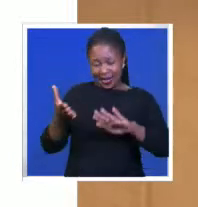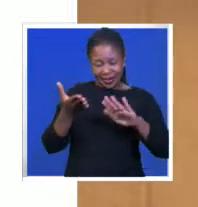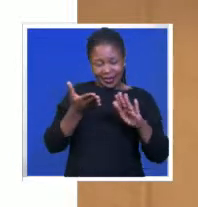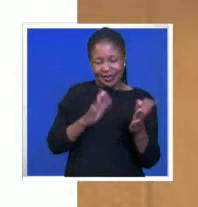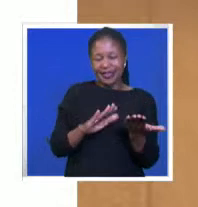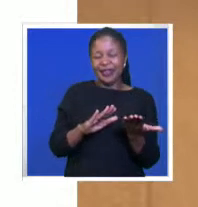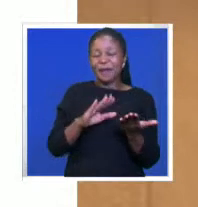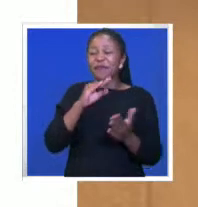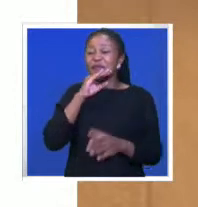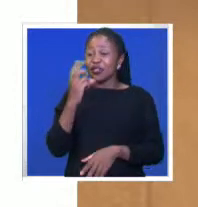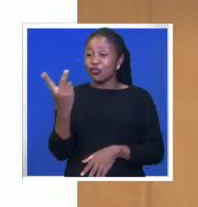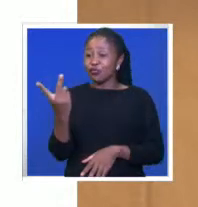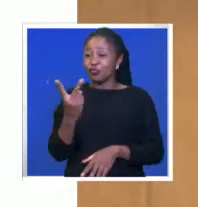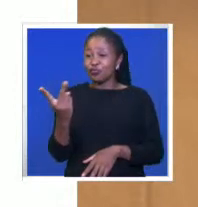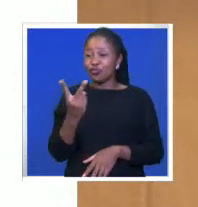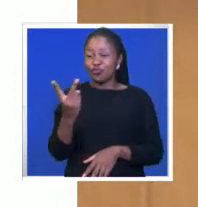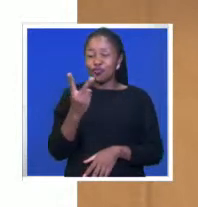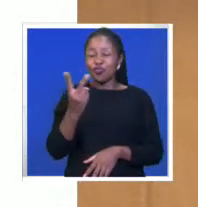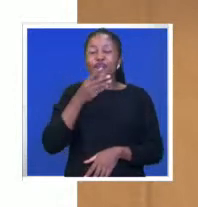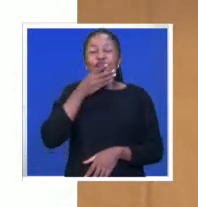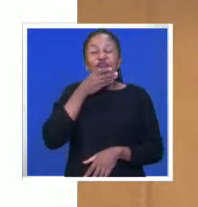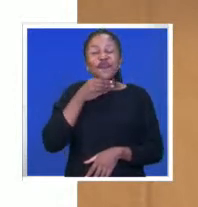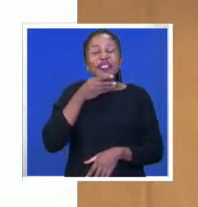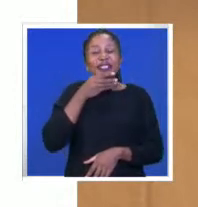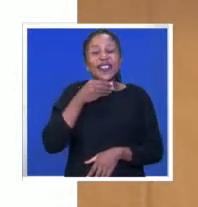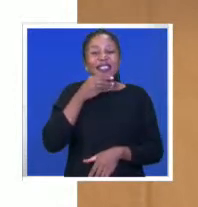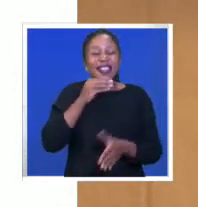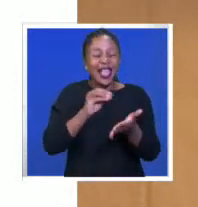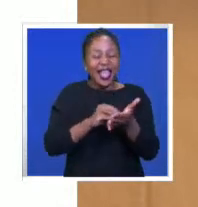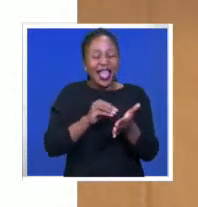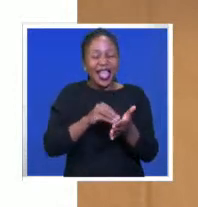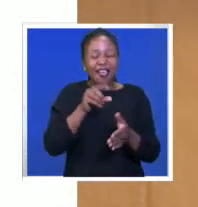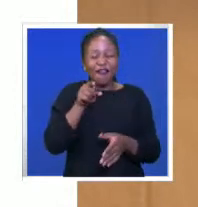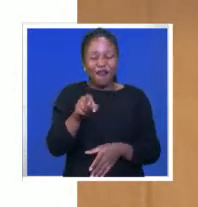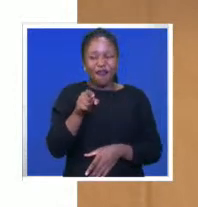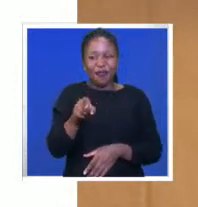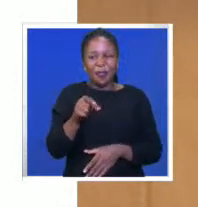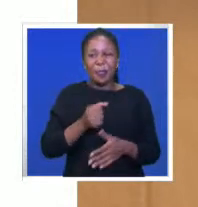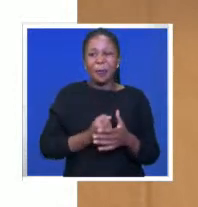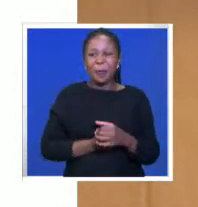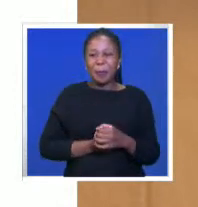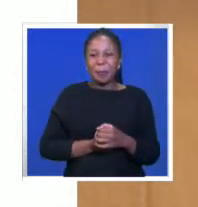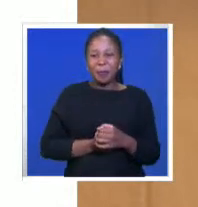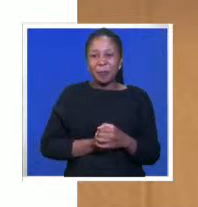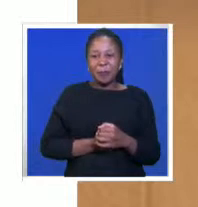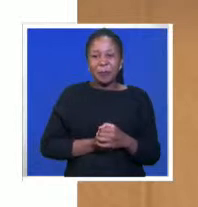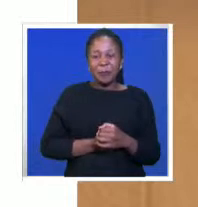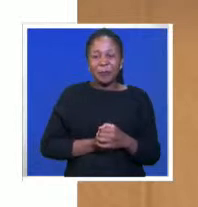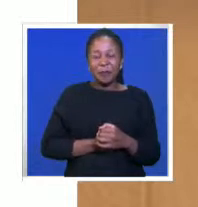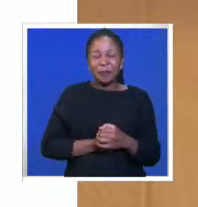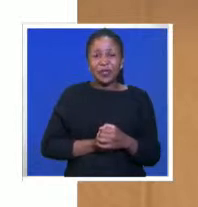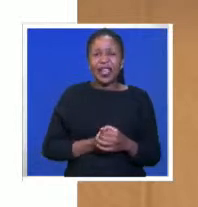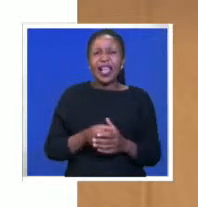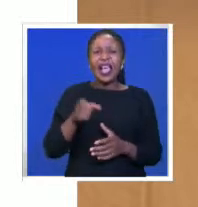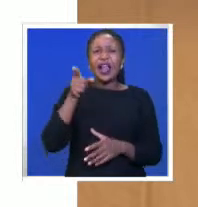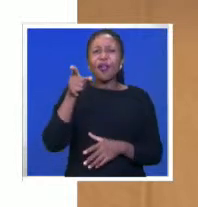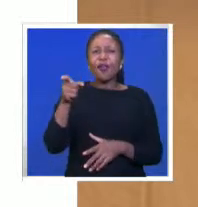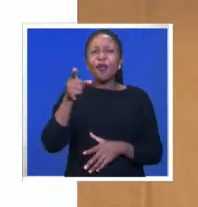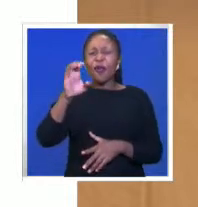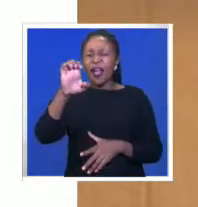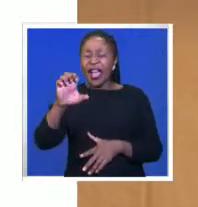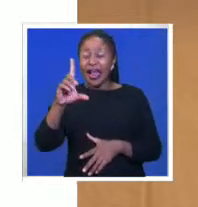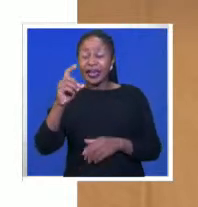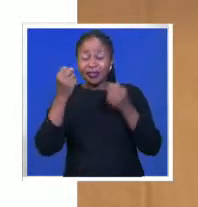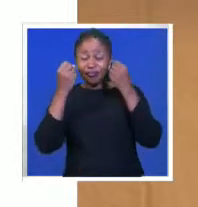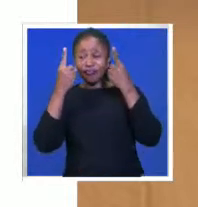for this paragraph, my dear Lena. None but the dead freely, none but the dead pass freely